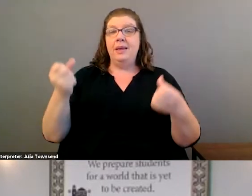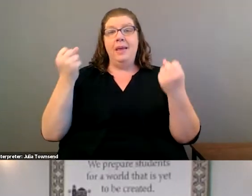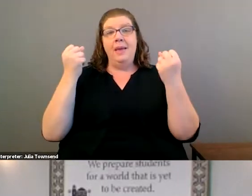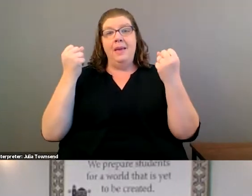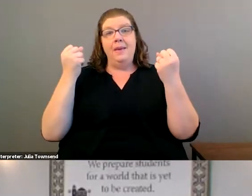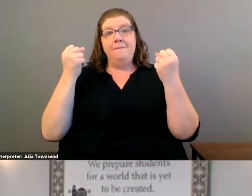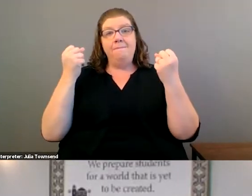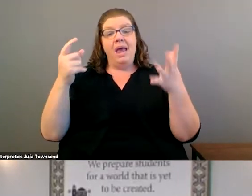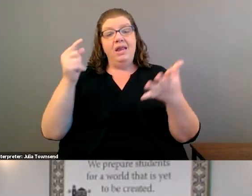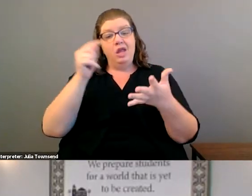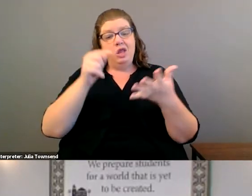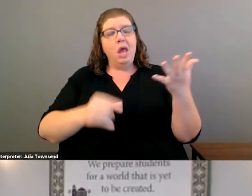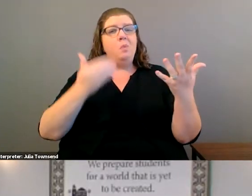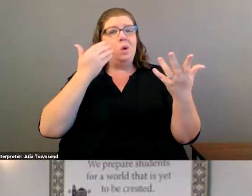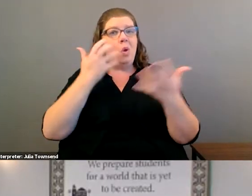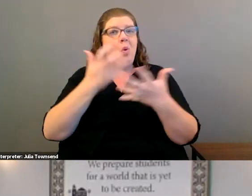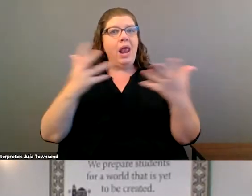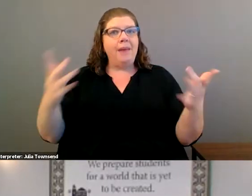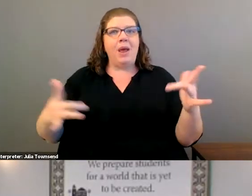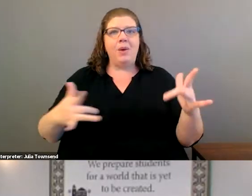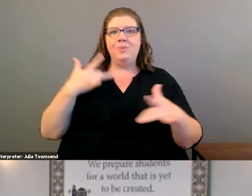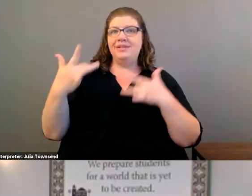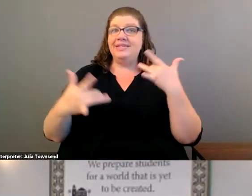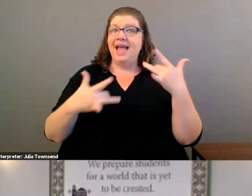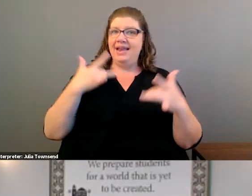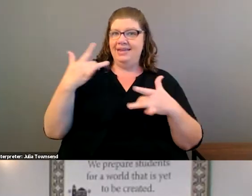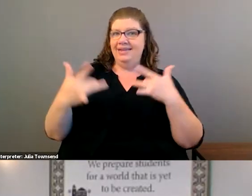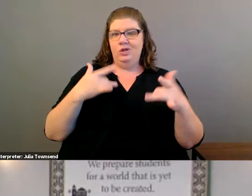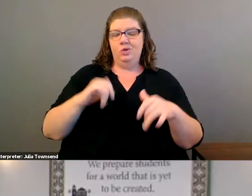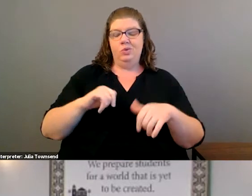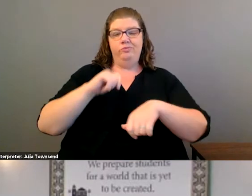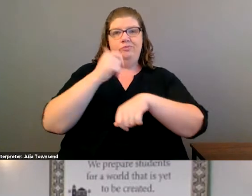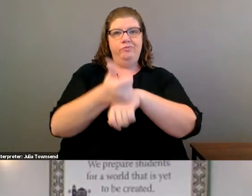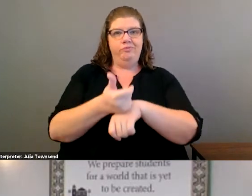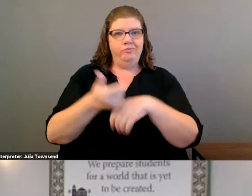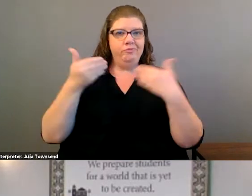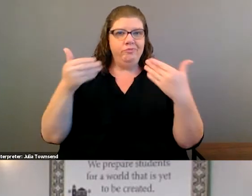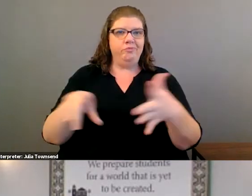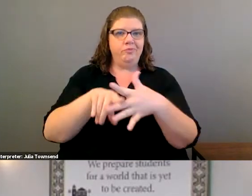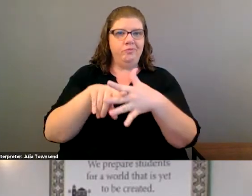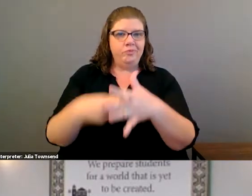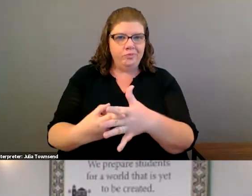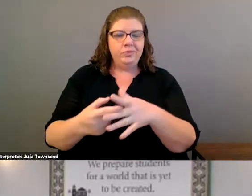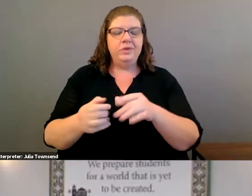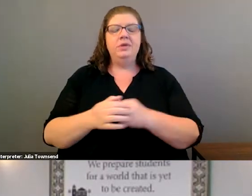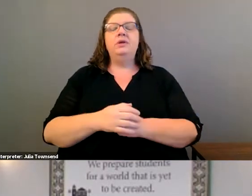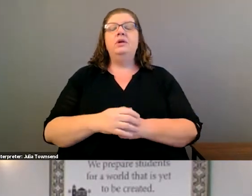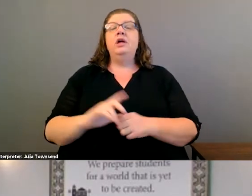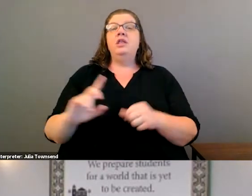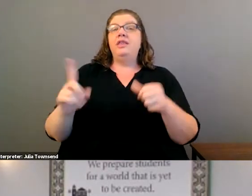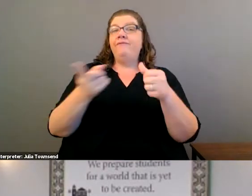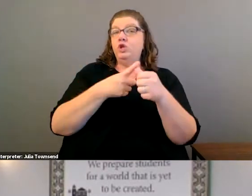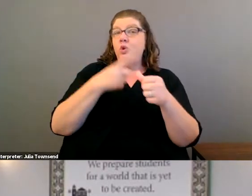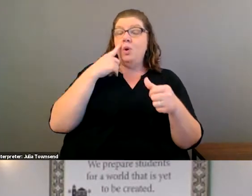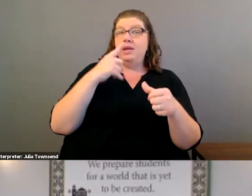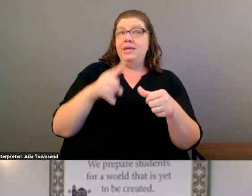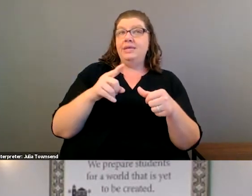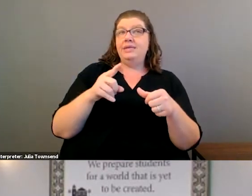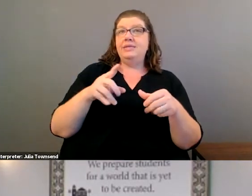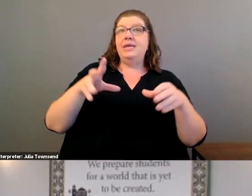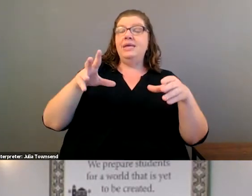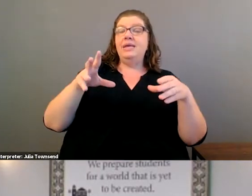lot about, and we're excited to put them in place. So for the first one, this is the acceptance of the